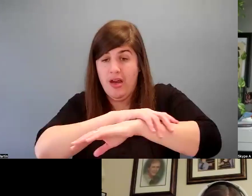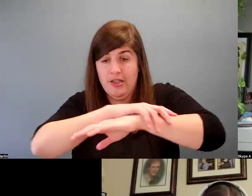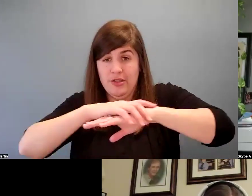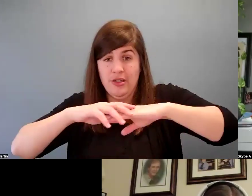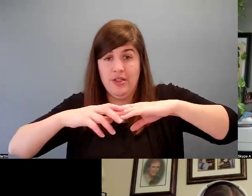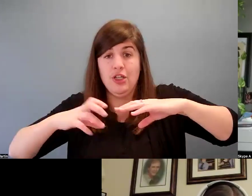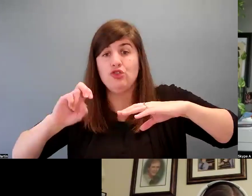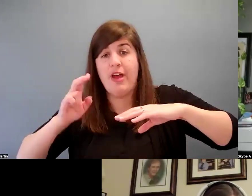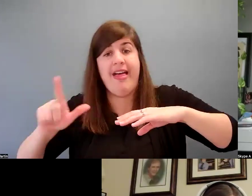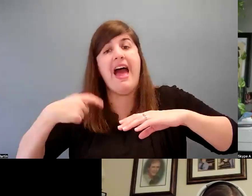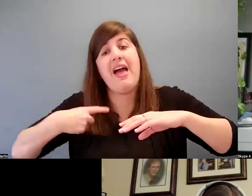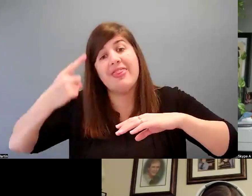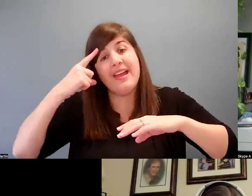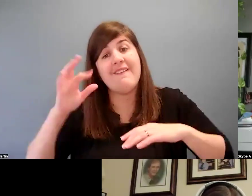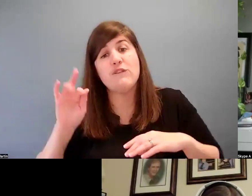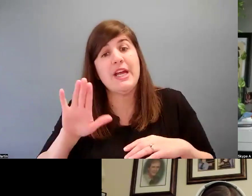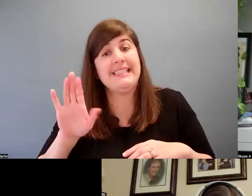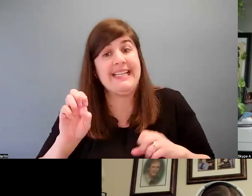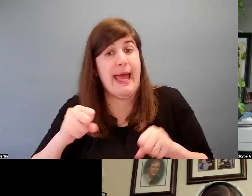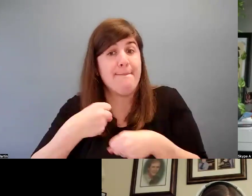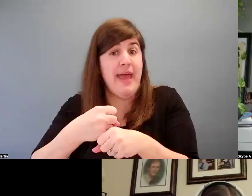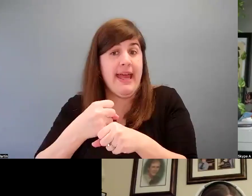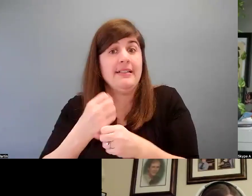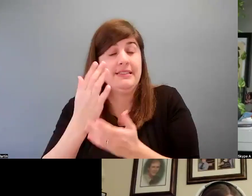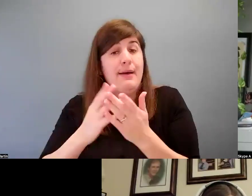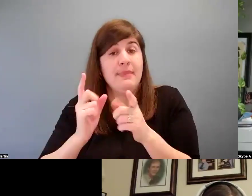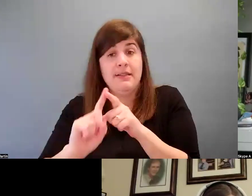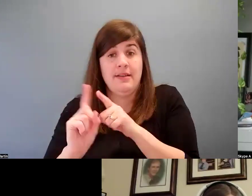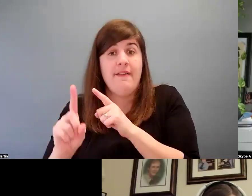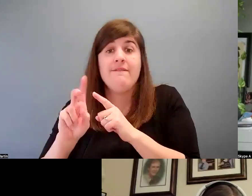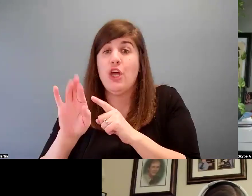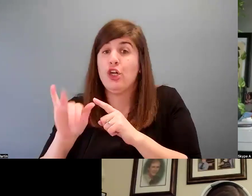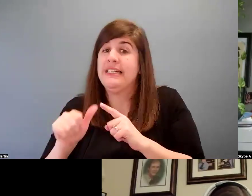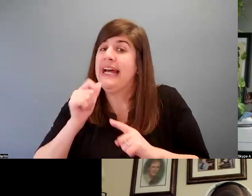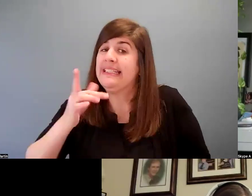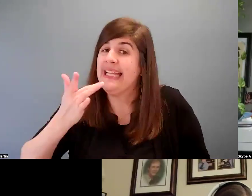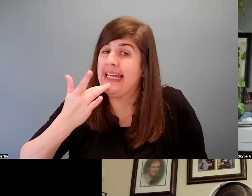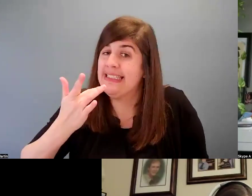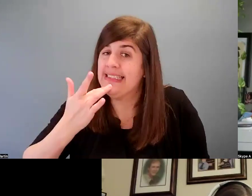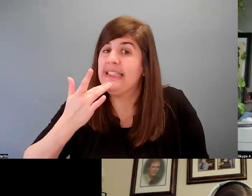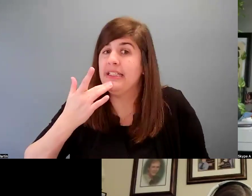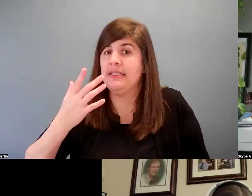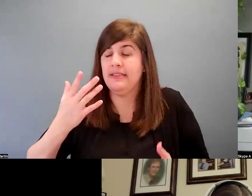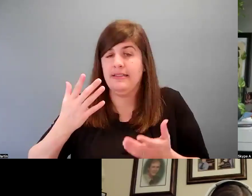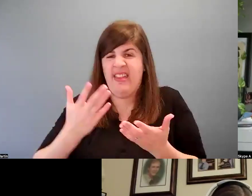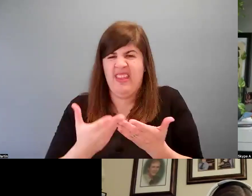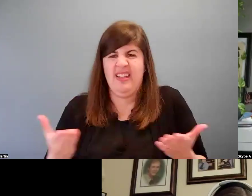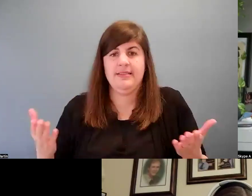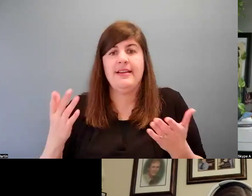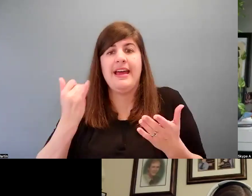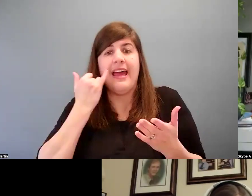think Francine is also capable of producing certain very untasty compounds, if anything was